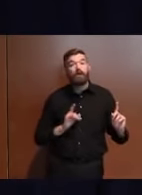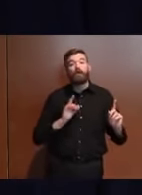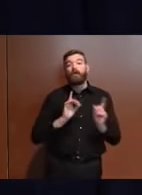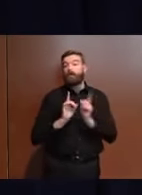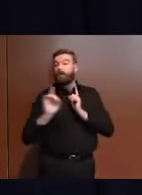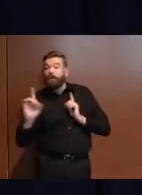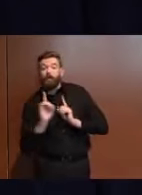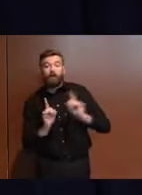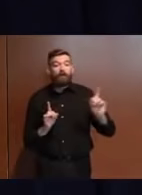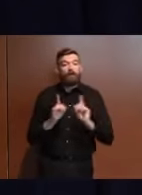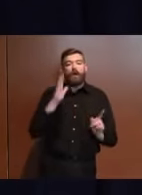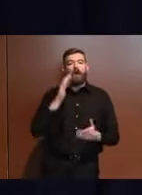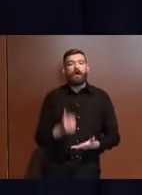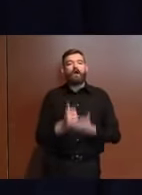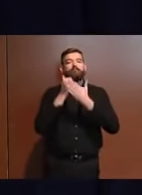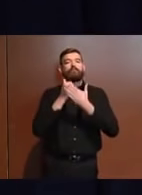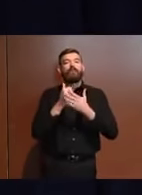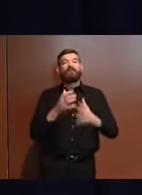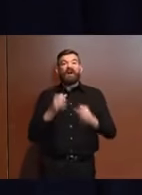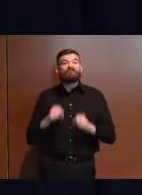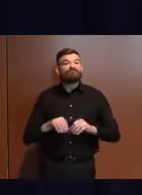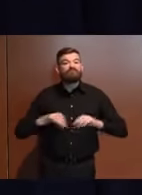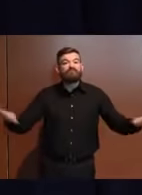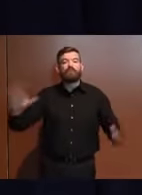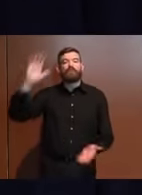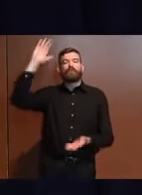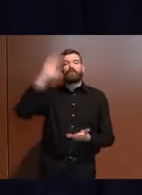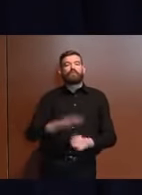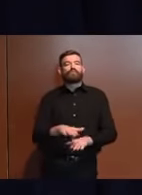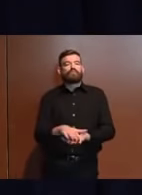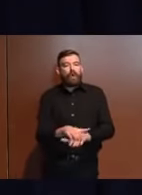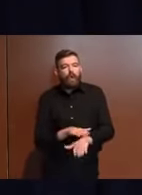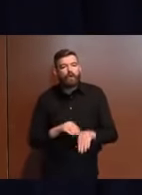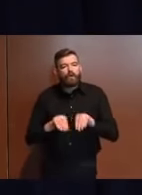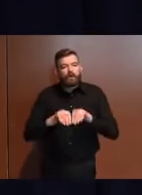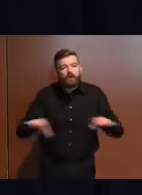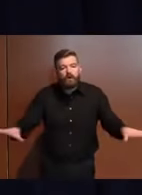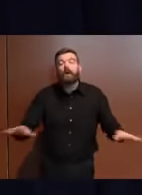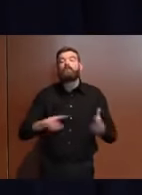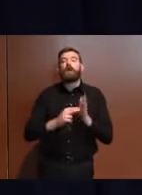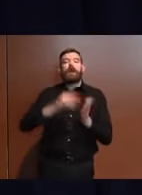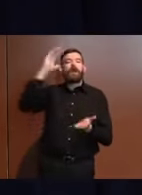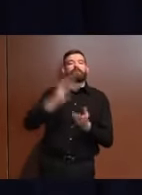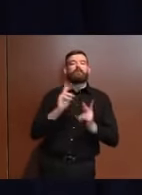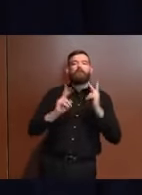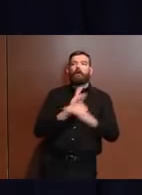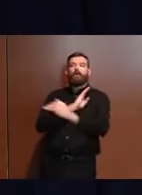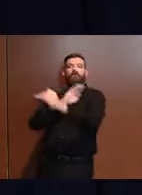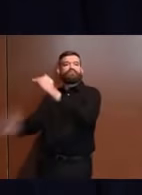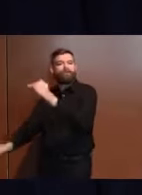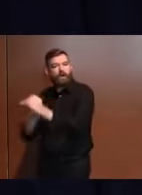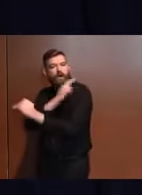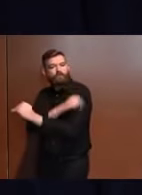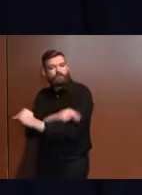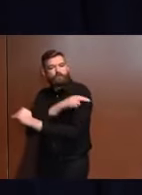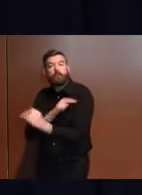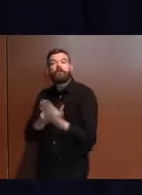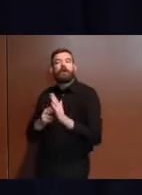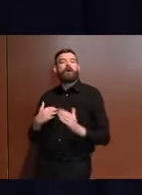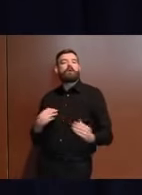time. Flattening the curve will protect vital health resources such as beds, personal protective